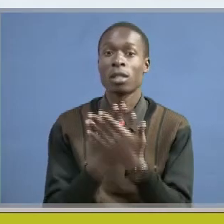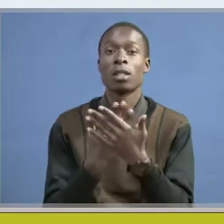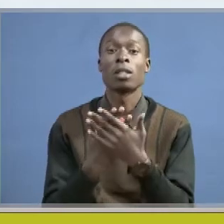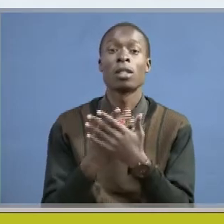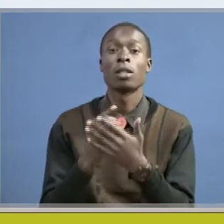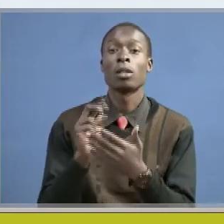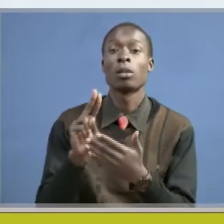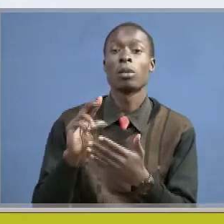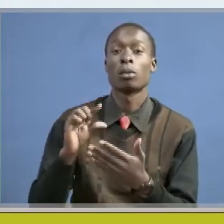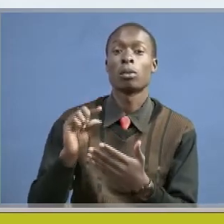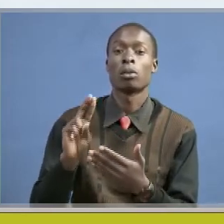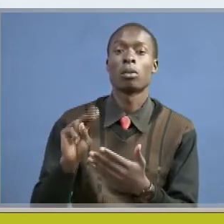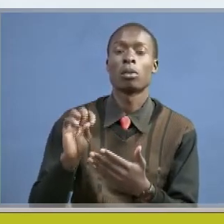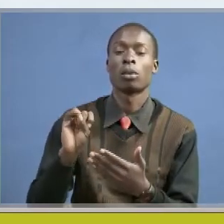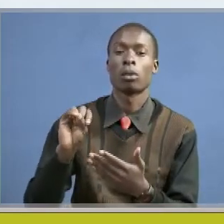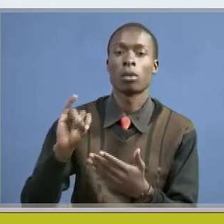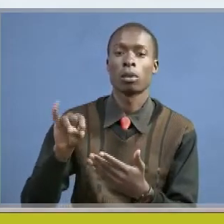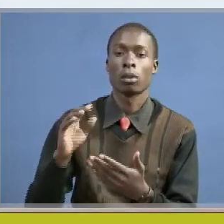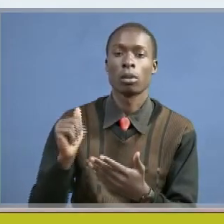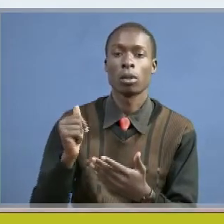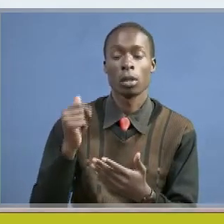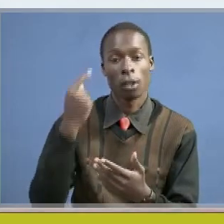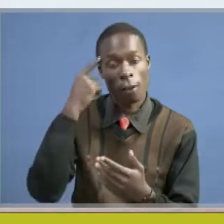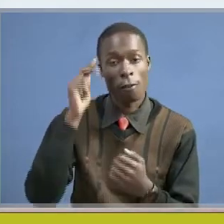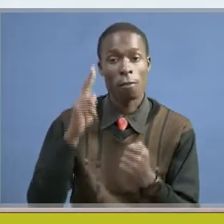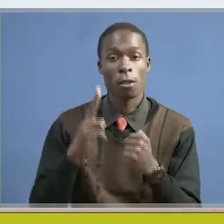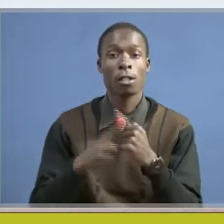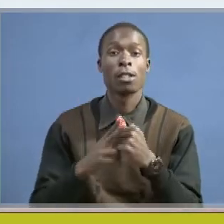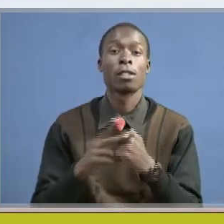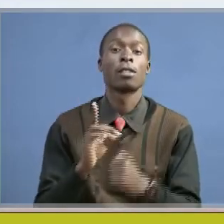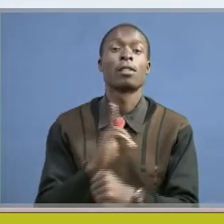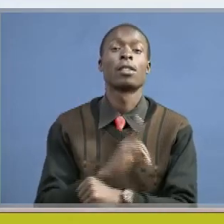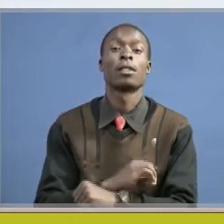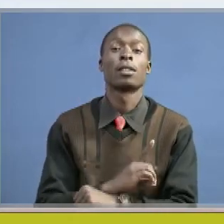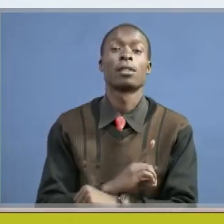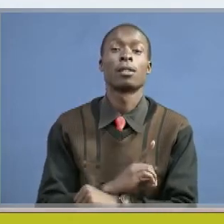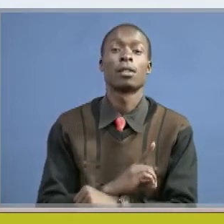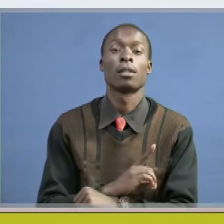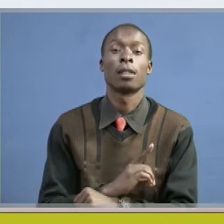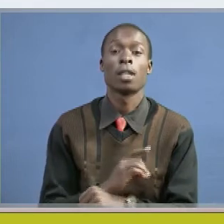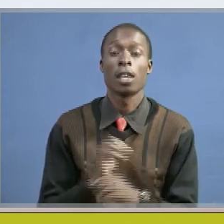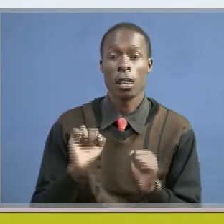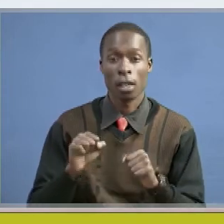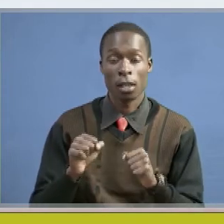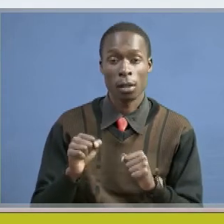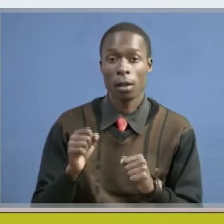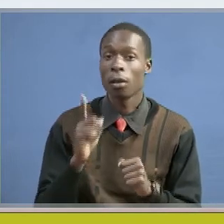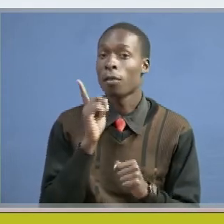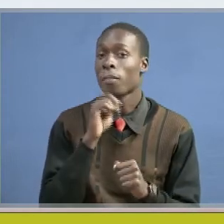police station for a period not exceeding 7 days to enable